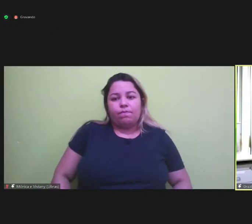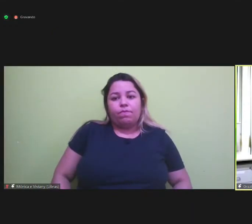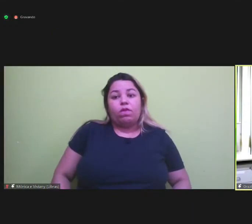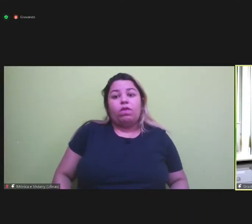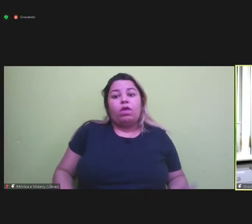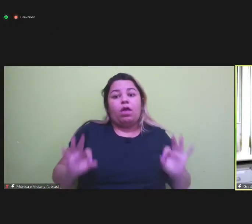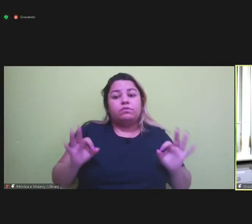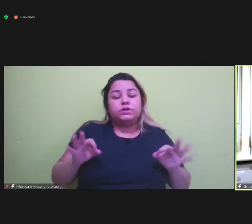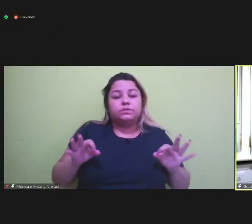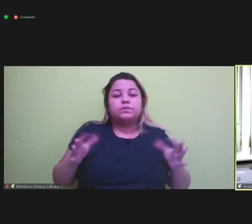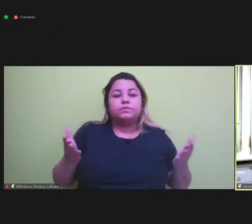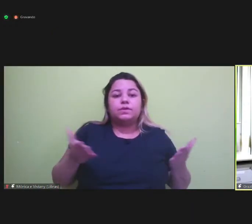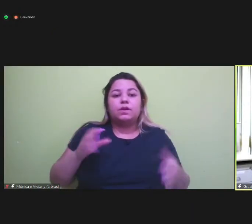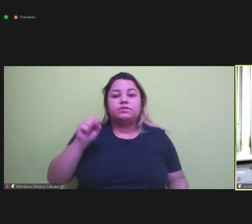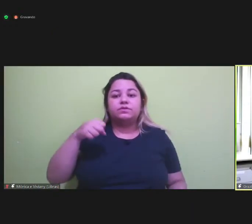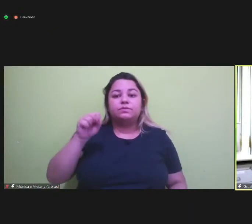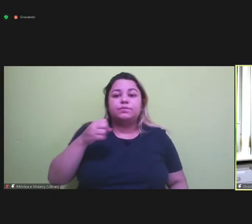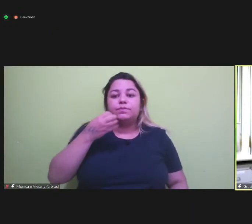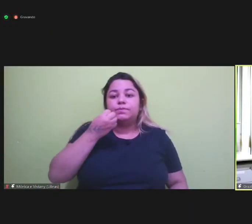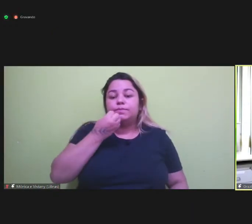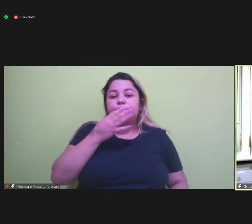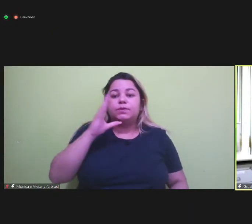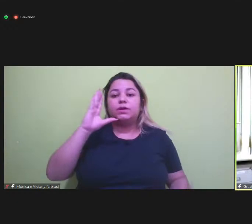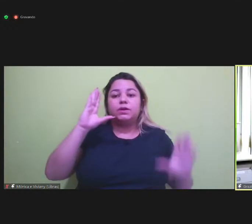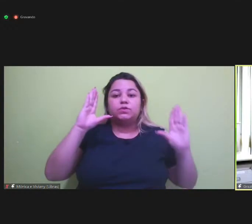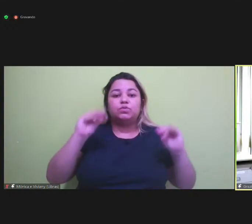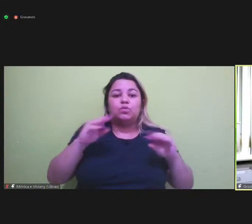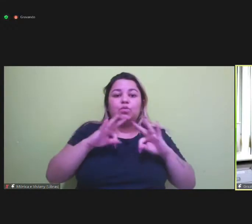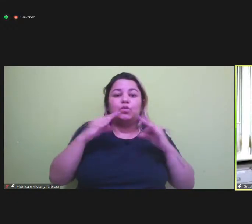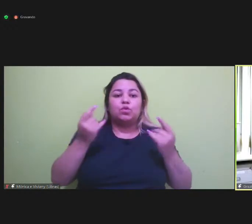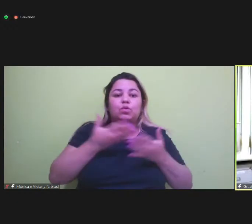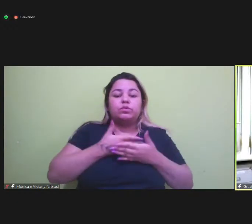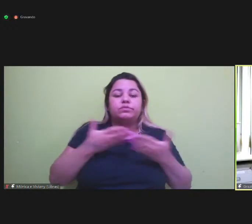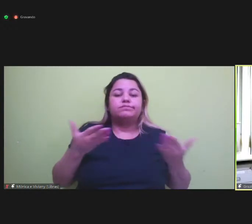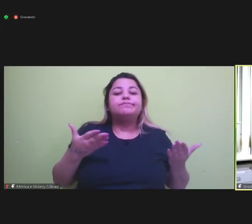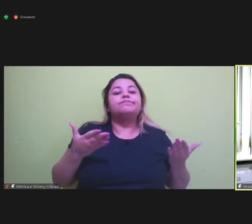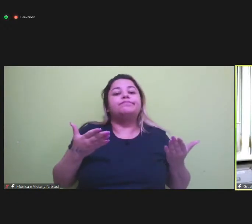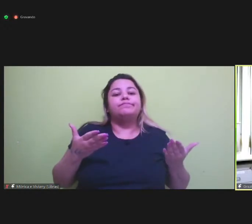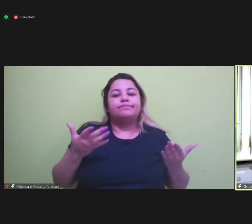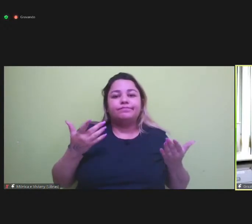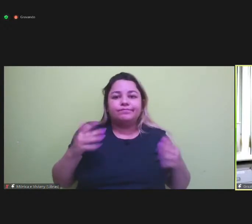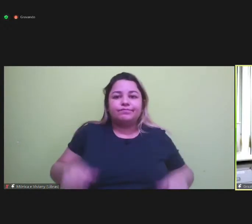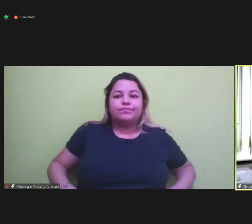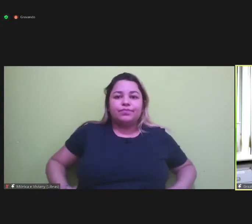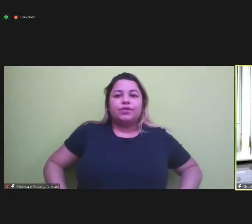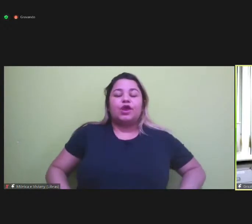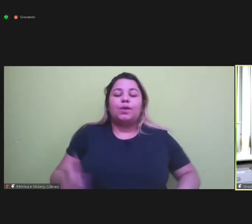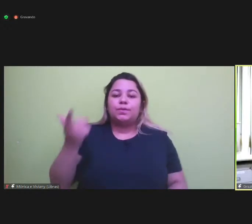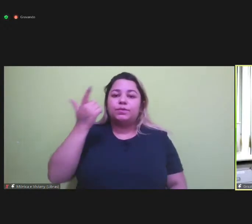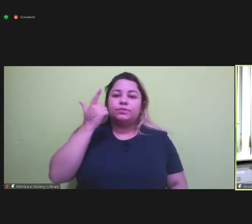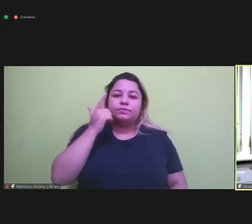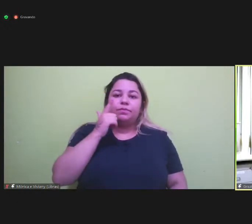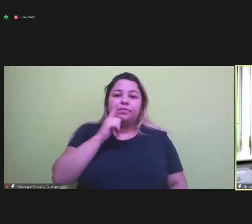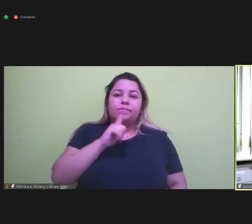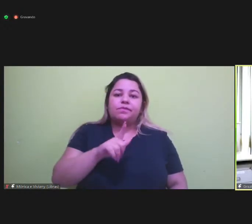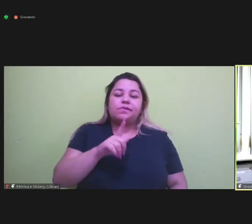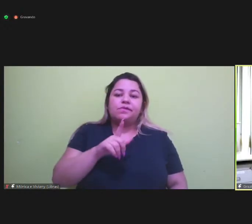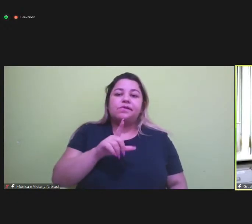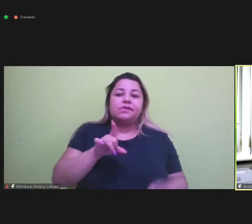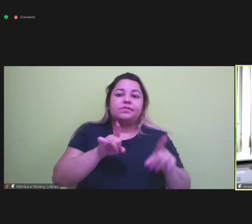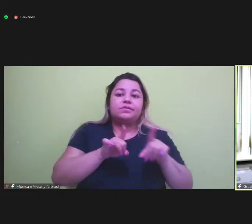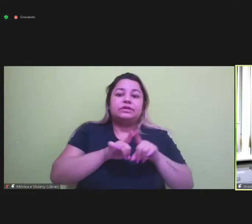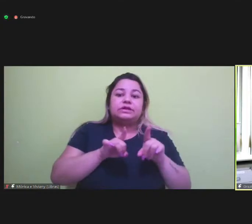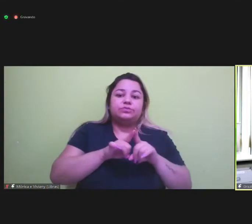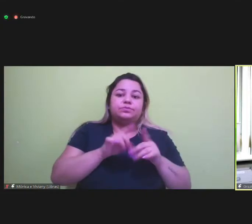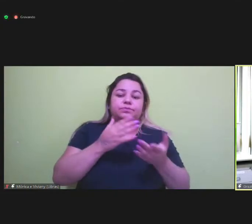Pronto, agora sim, boa tarde. Okay, now I can speak. Good afternoon to you all. Finally, I was able to arrive here. We